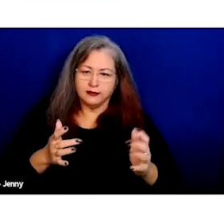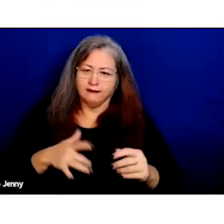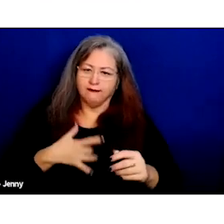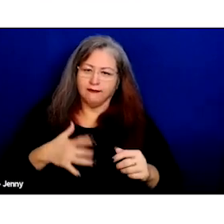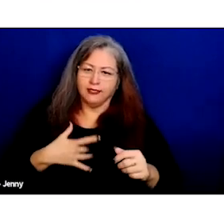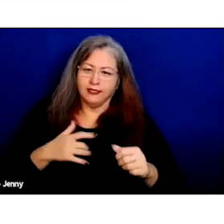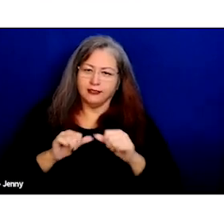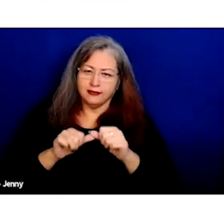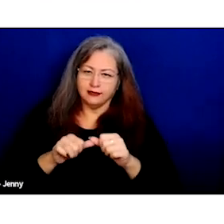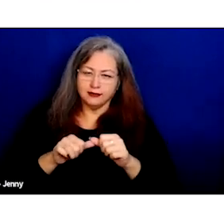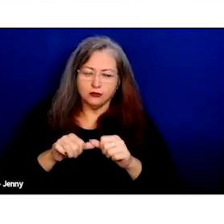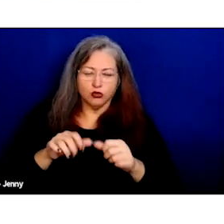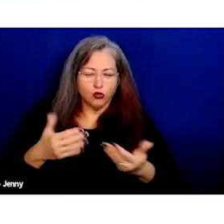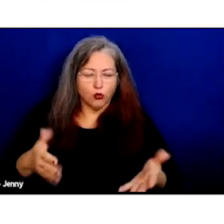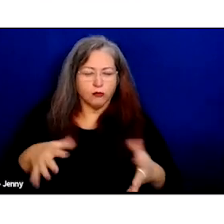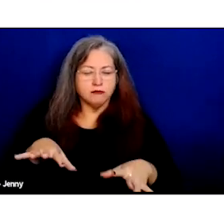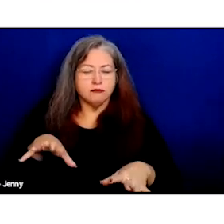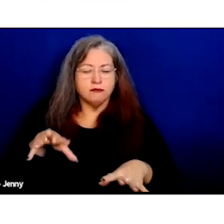Breathe that in.